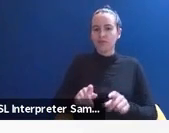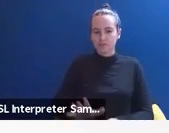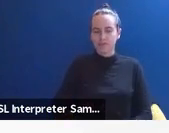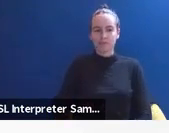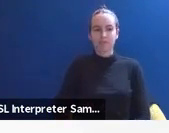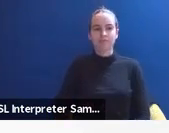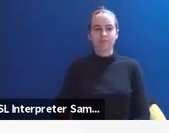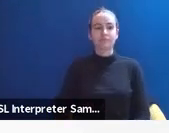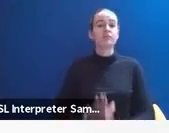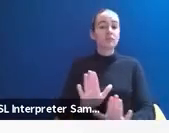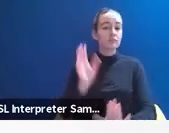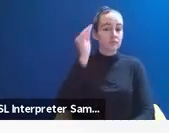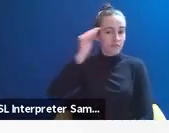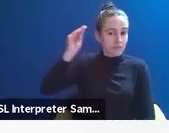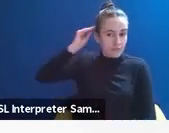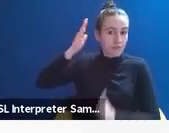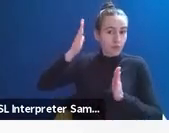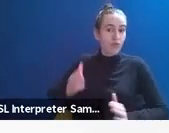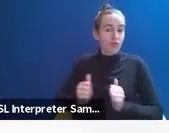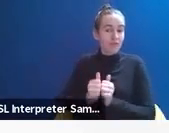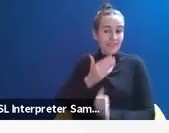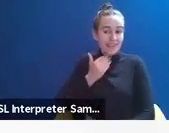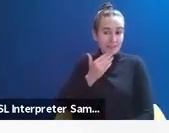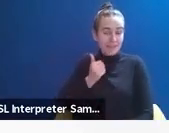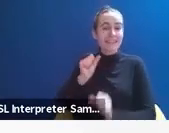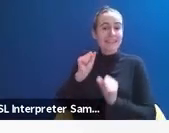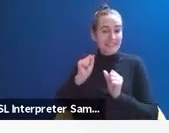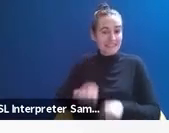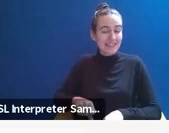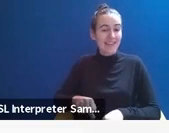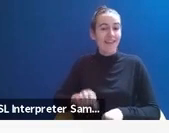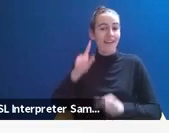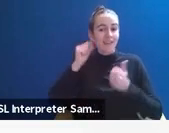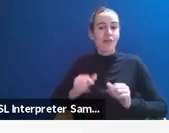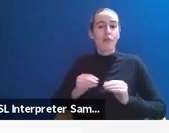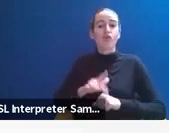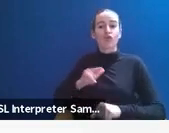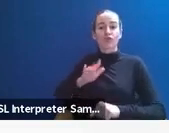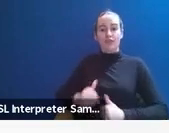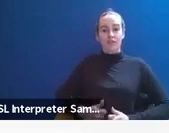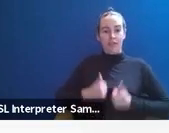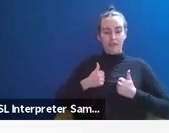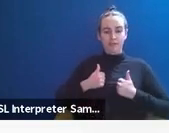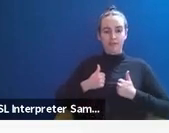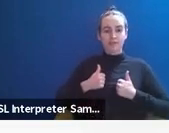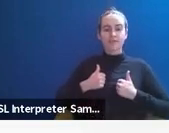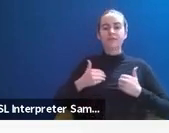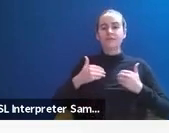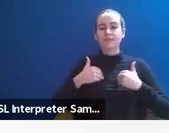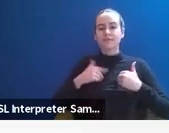be aware that a person with diabetes can develop hearing loss earlier in life, and there are tools for